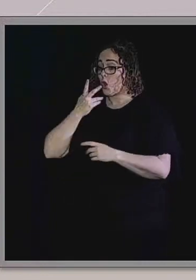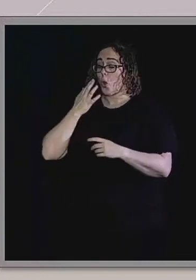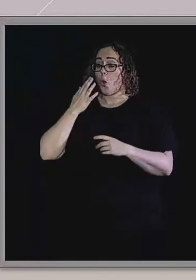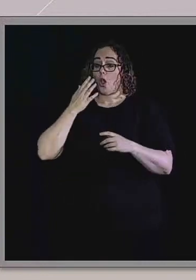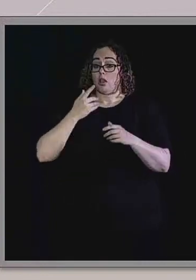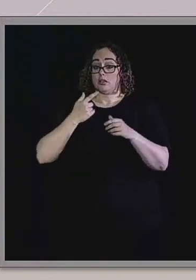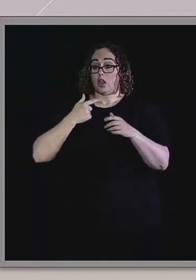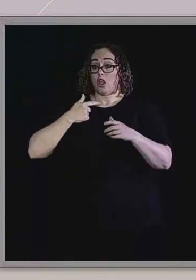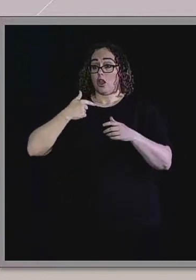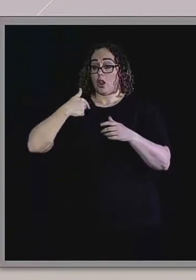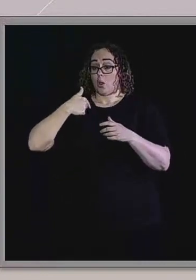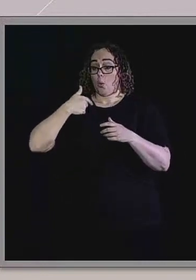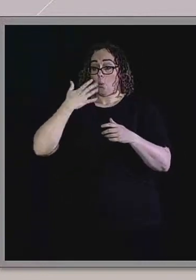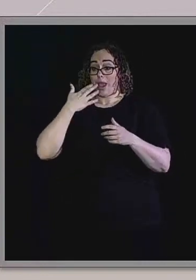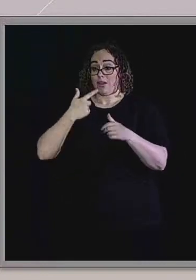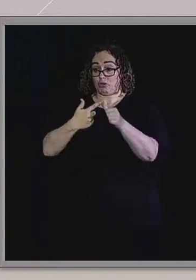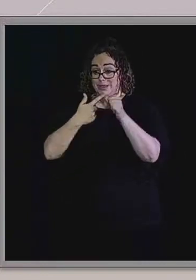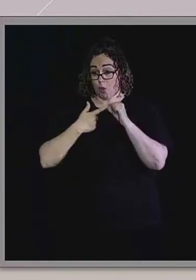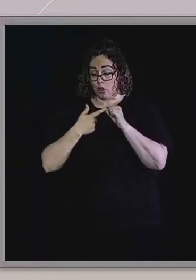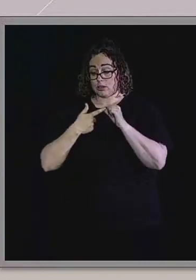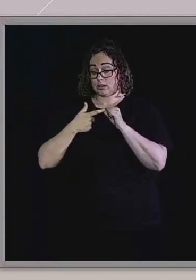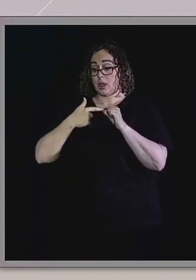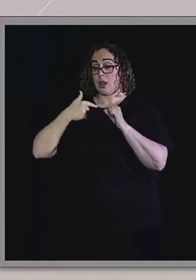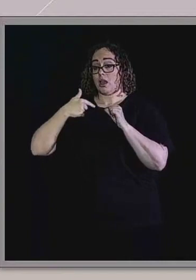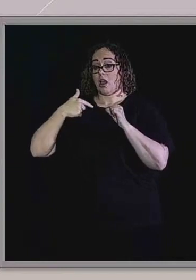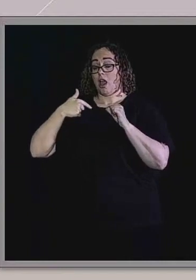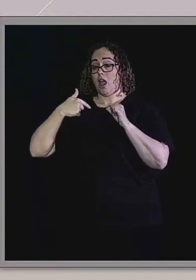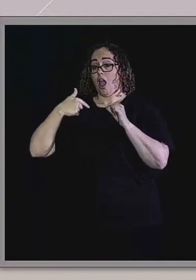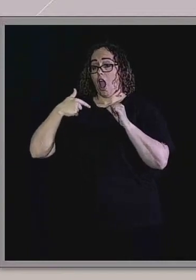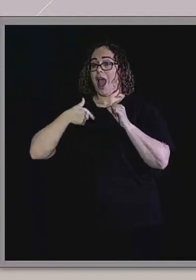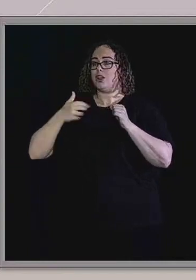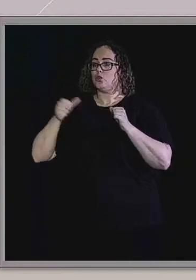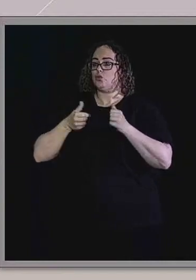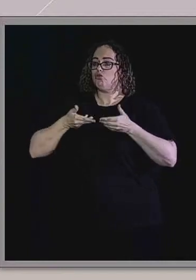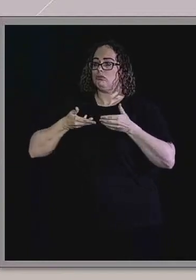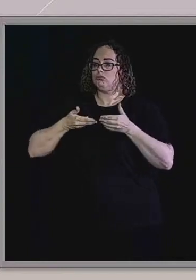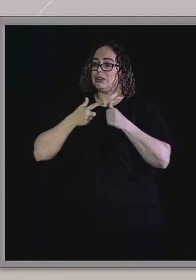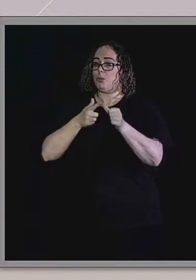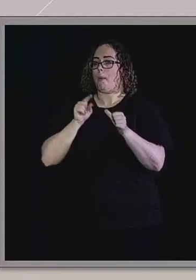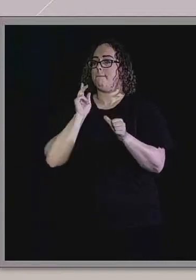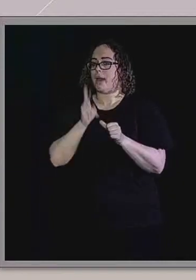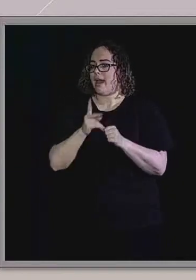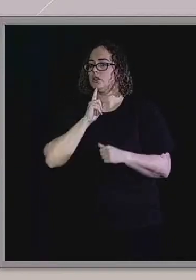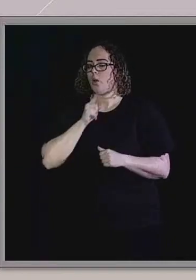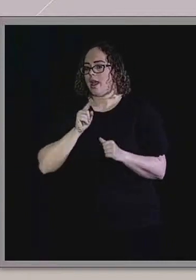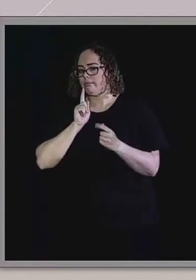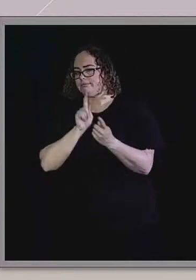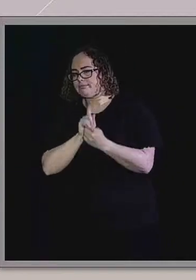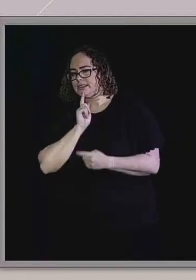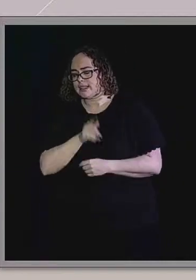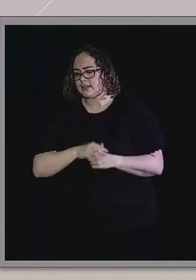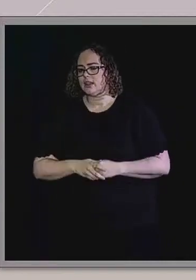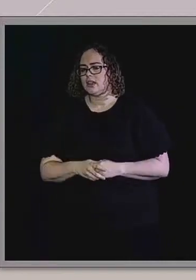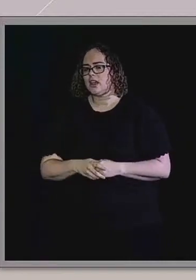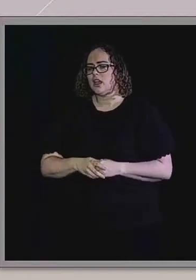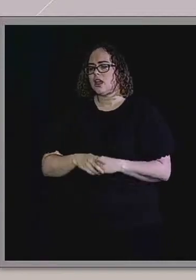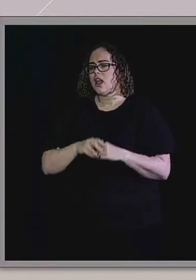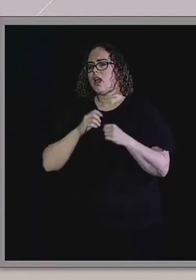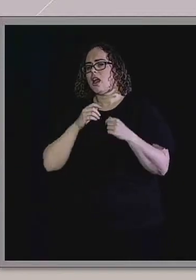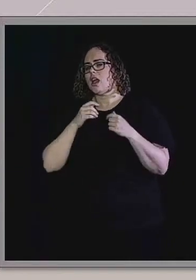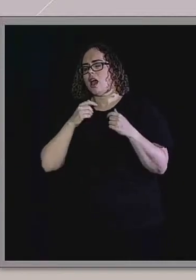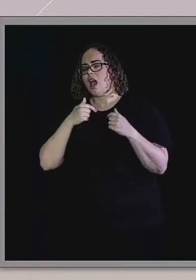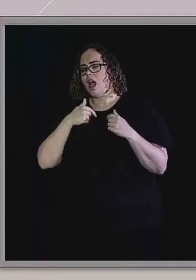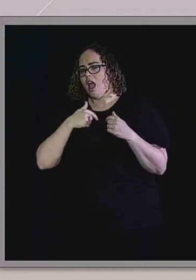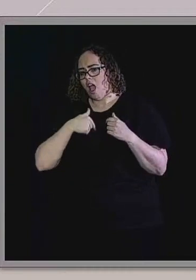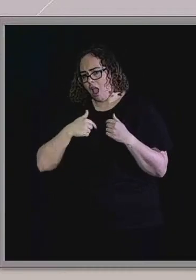in the conversation. So my response was to him then afterward, well, ngani ngai bagari mangola rayakai. So what do I